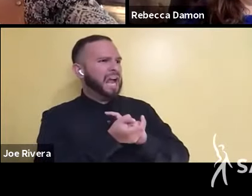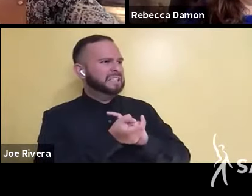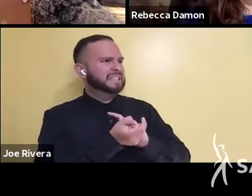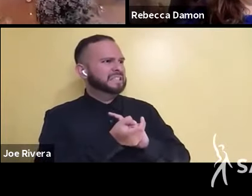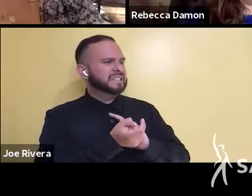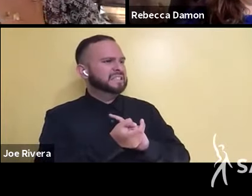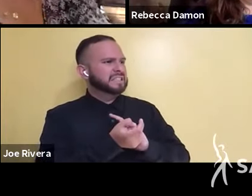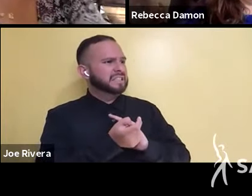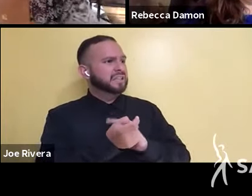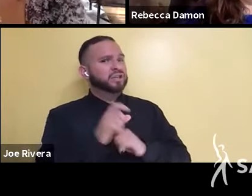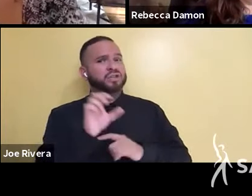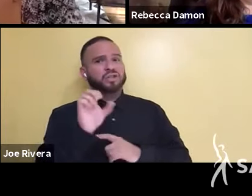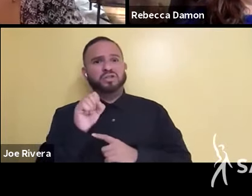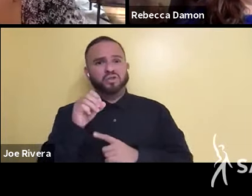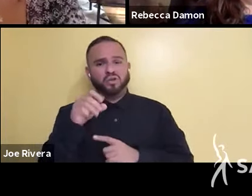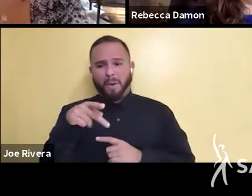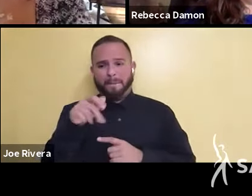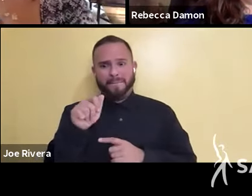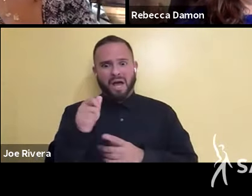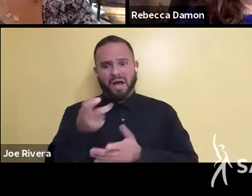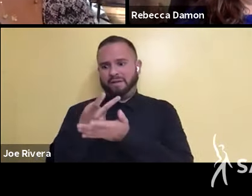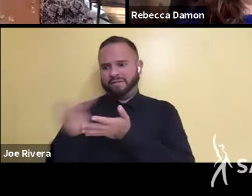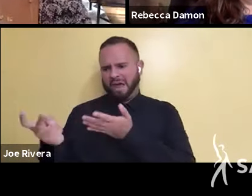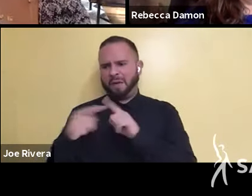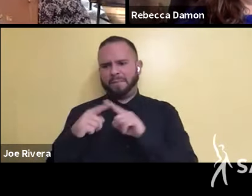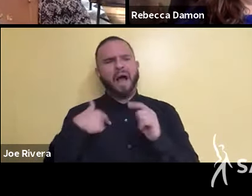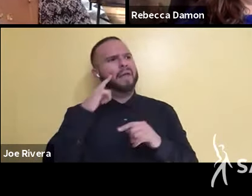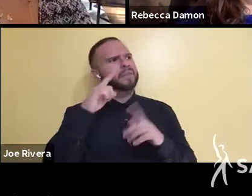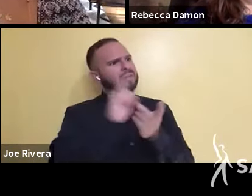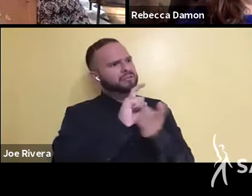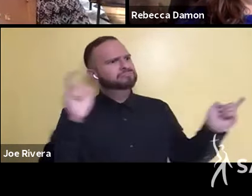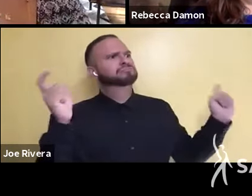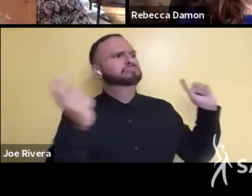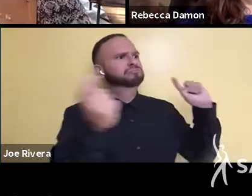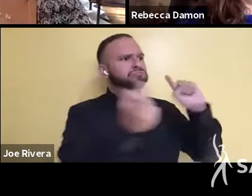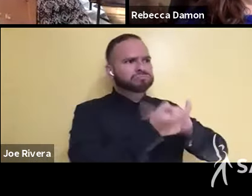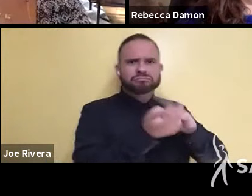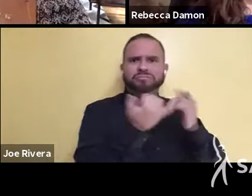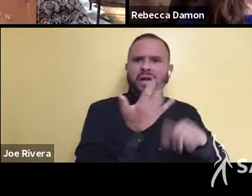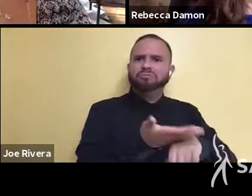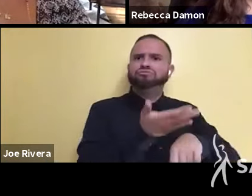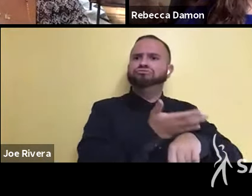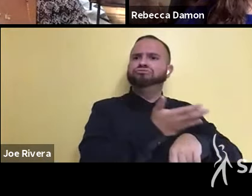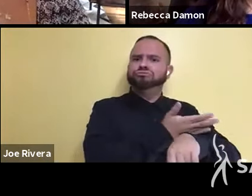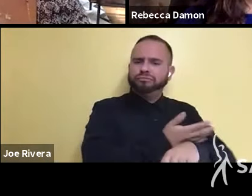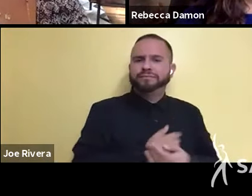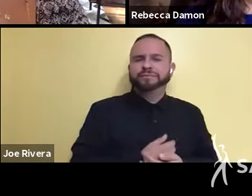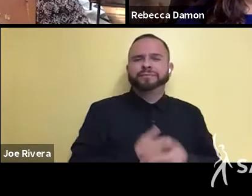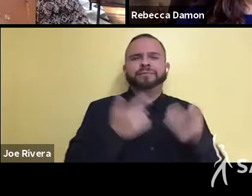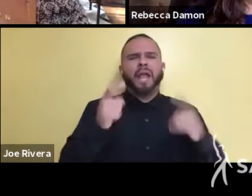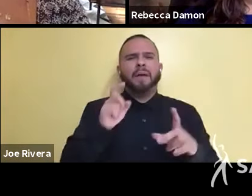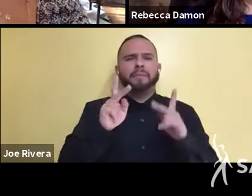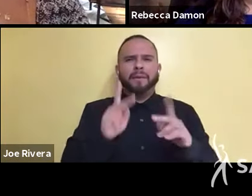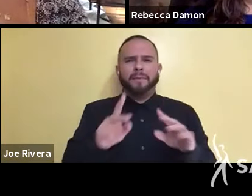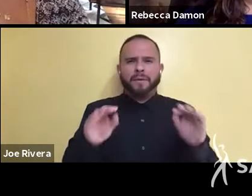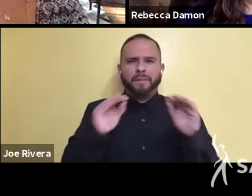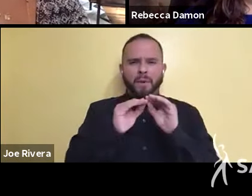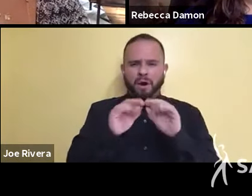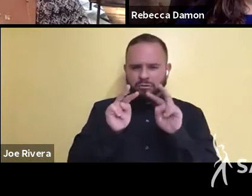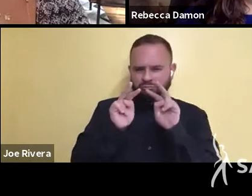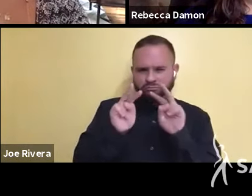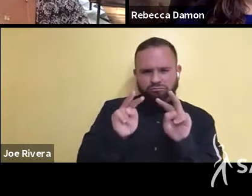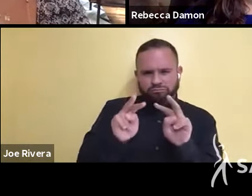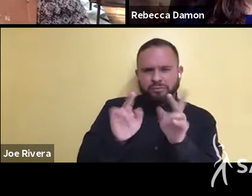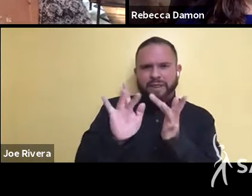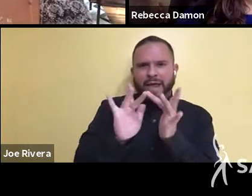defeat of SOPA, because now people are looking at a much closer eye at the internet